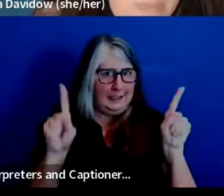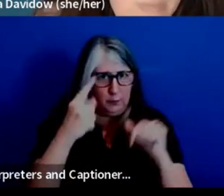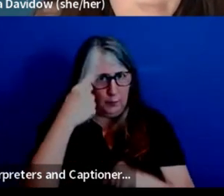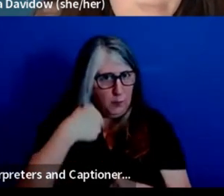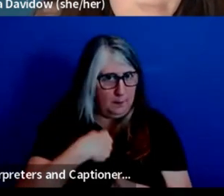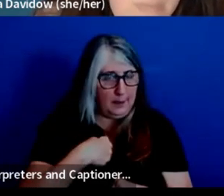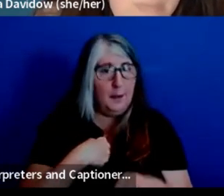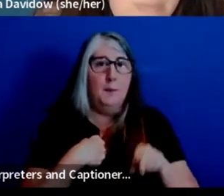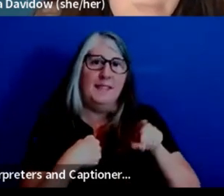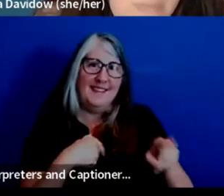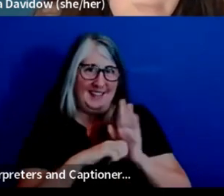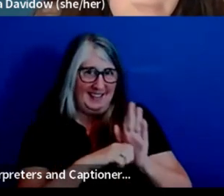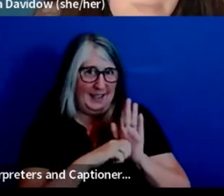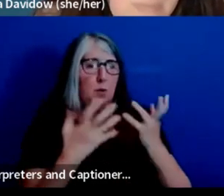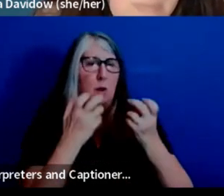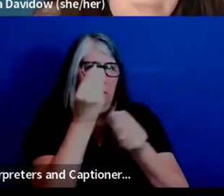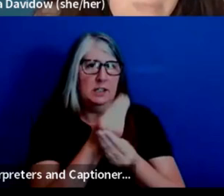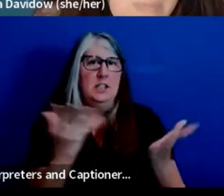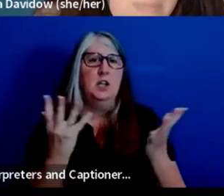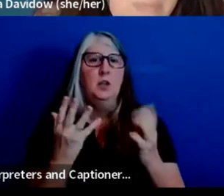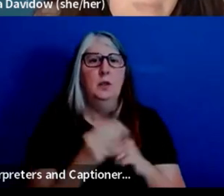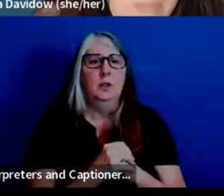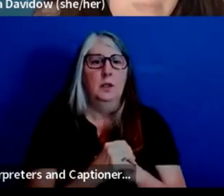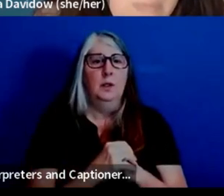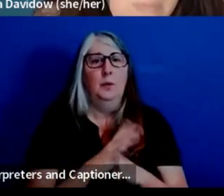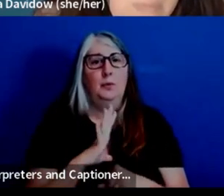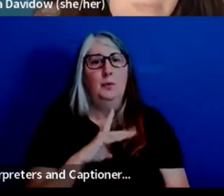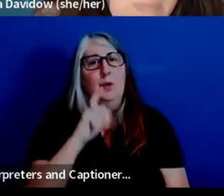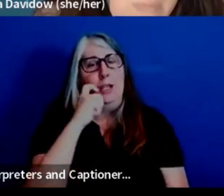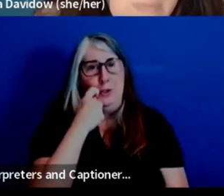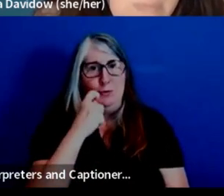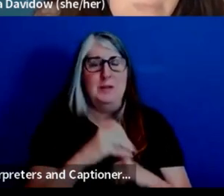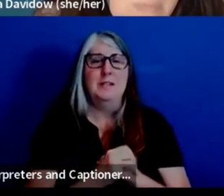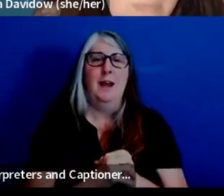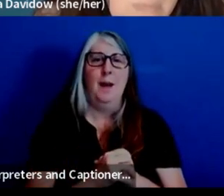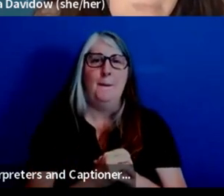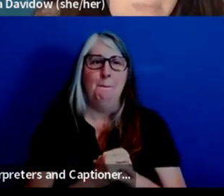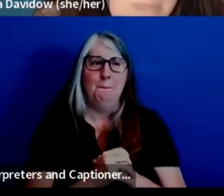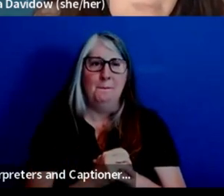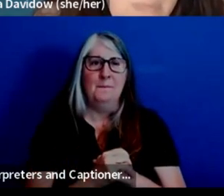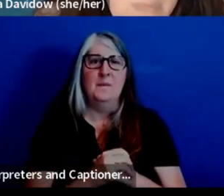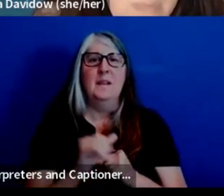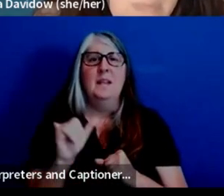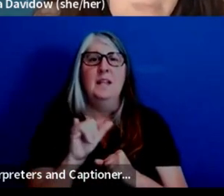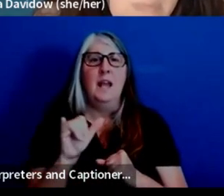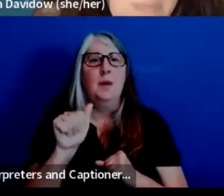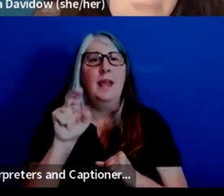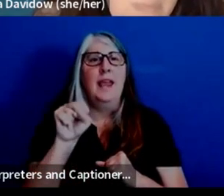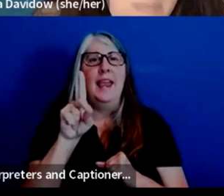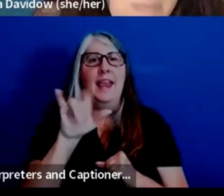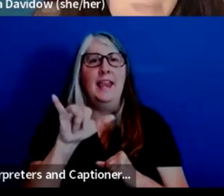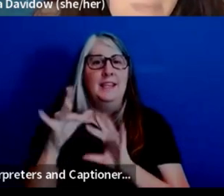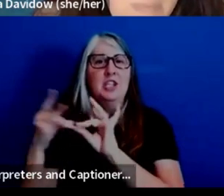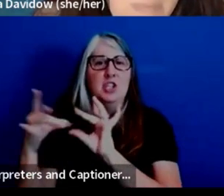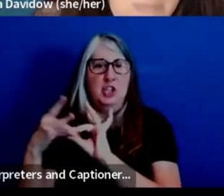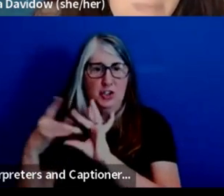but this one example I want to give seemed really cool. And it was kind of like with what Andy shared, in